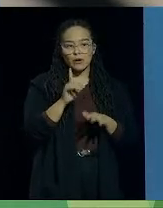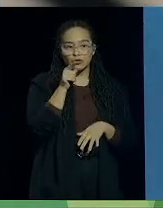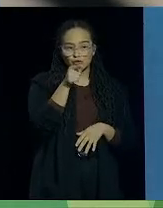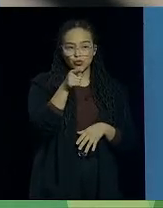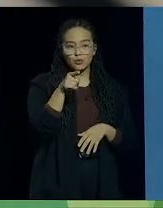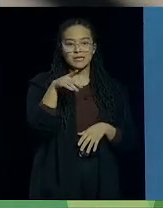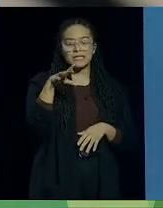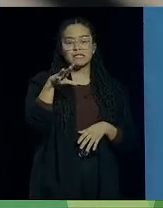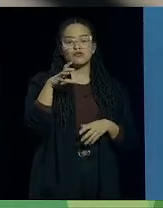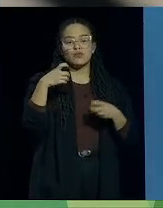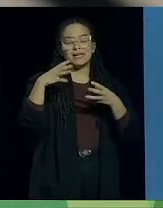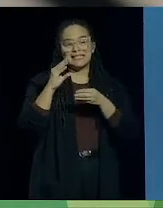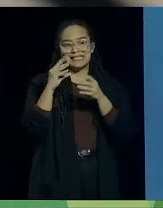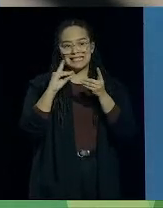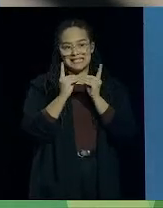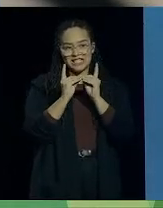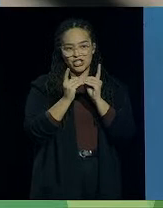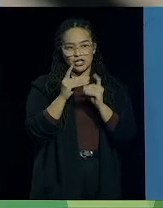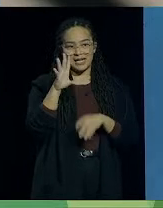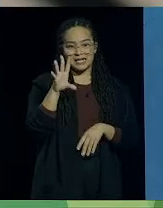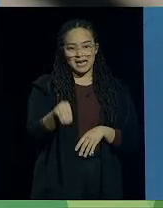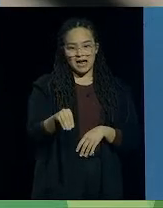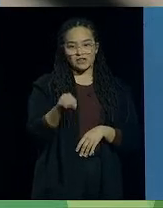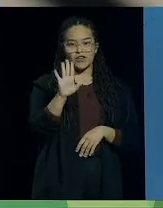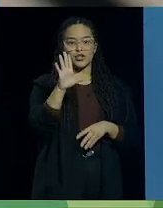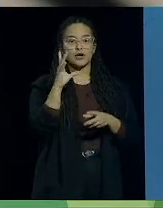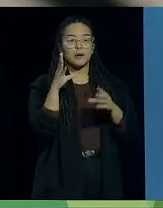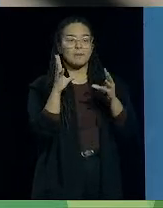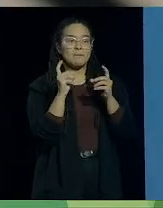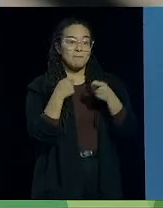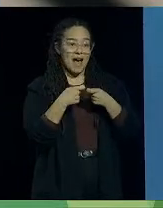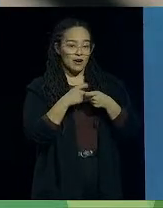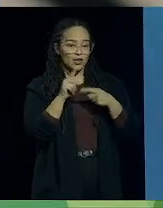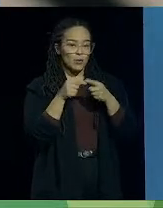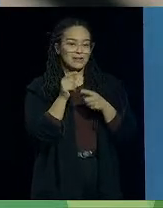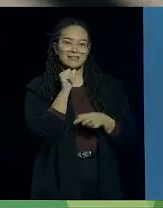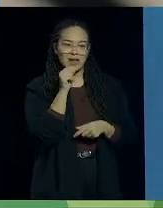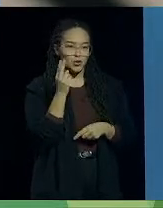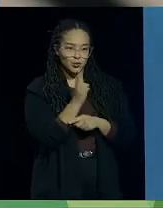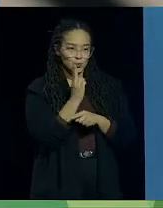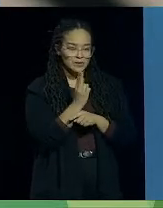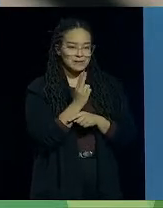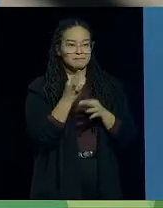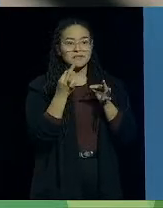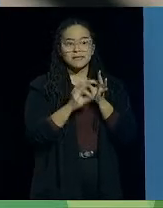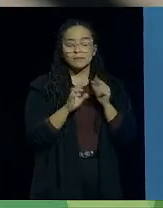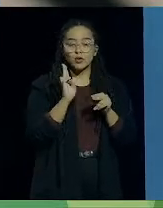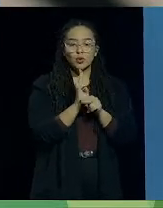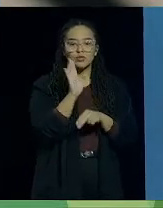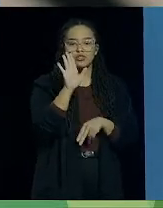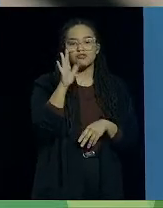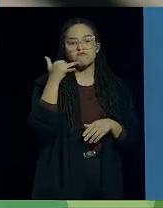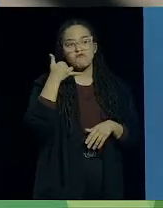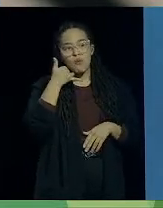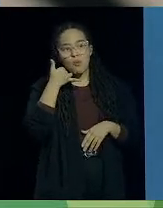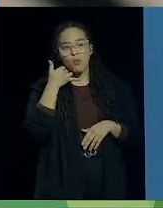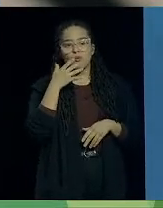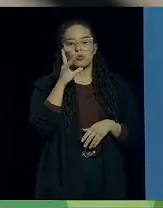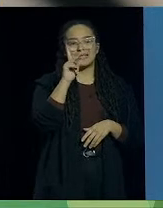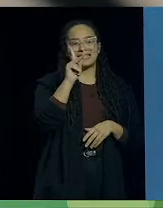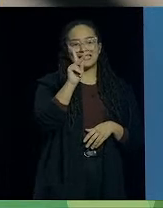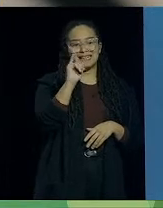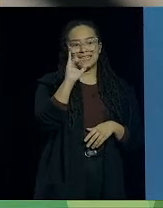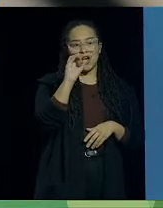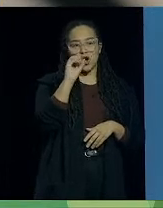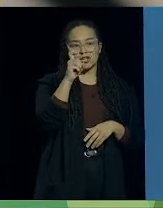to digitally deactivate your battery when it's not in use, simply using your smartphone or kiosk